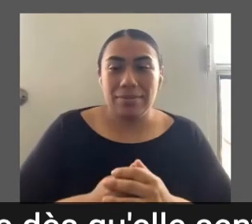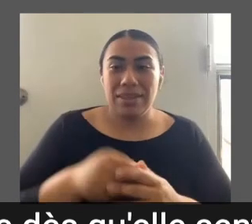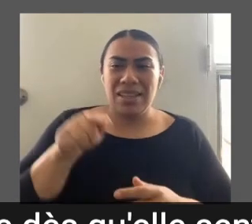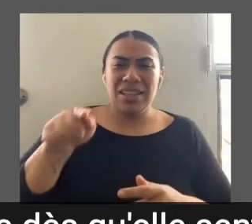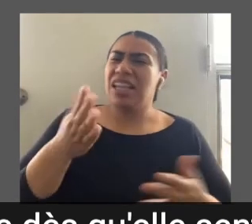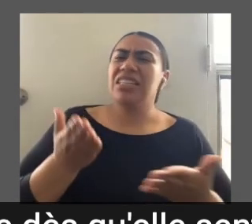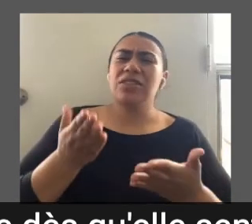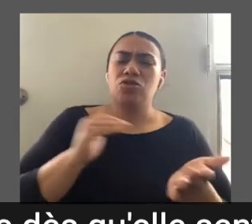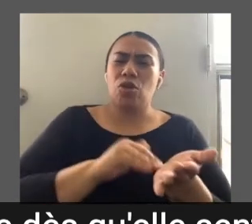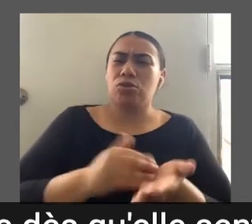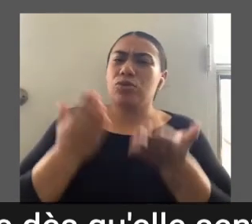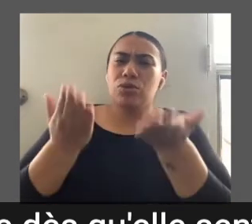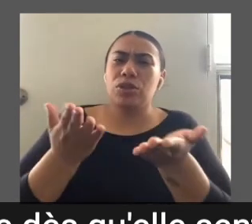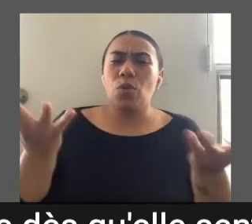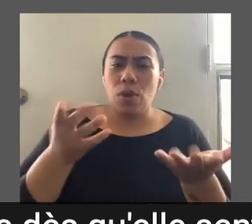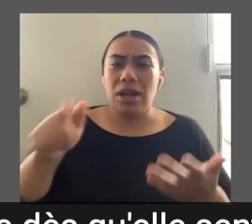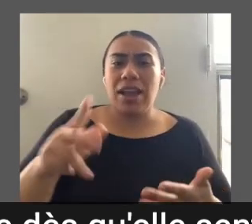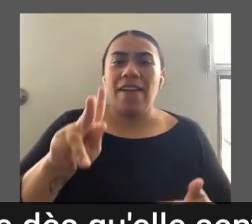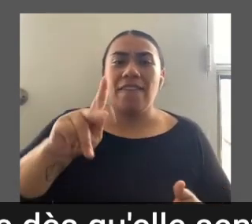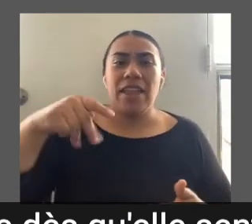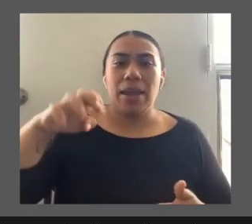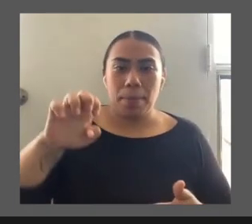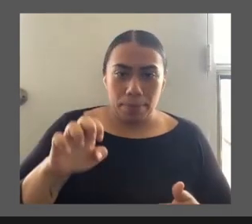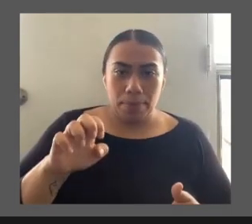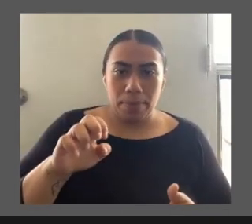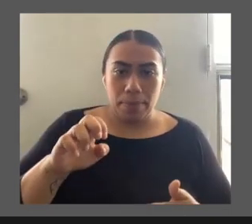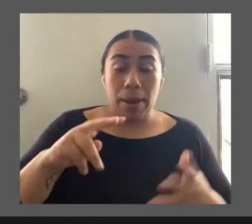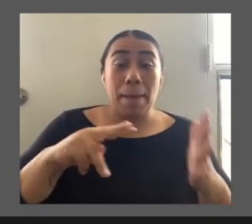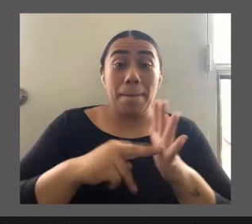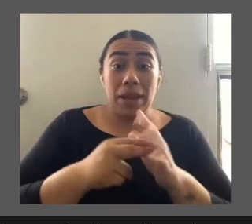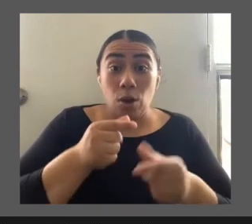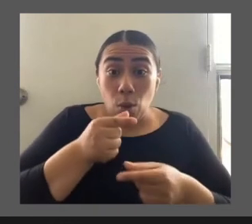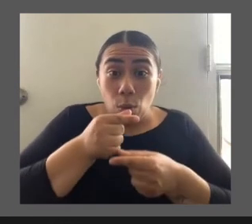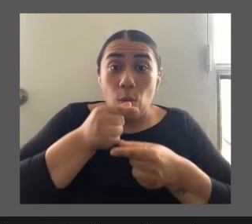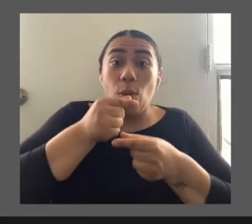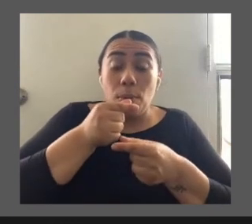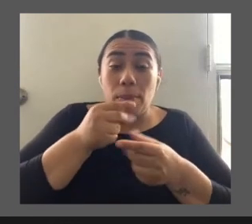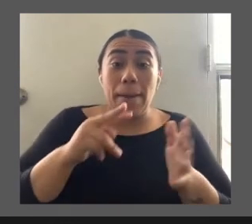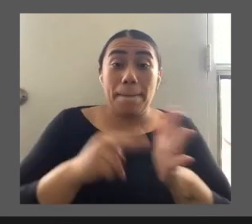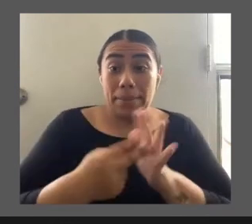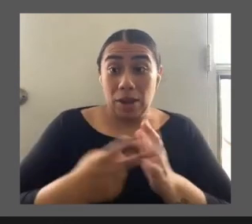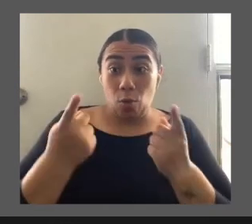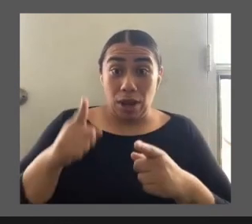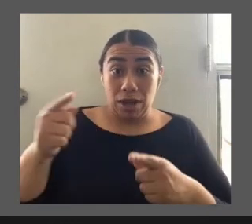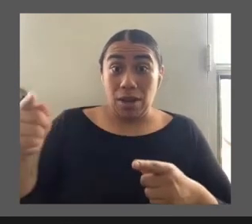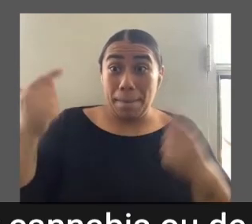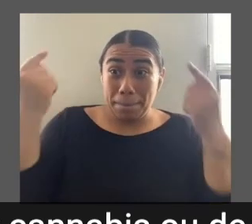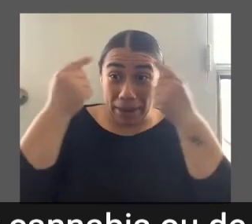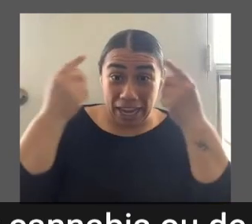she can then vaporize something as soon as she feels a migraine coming on, or an aura, to help stop the pain or prevent the